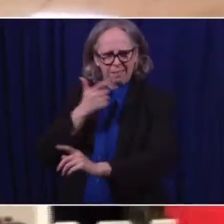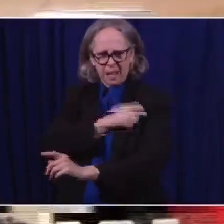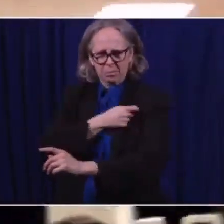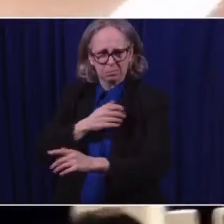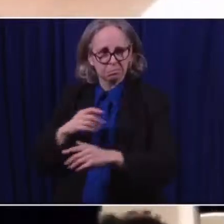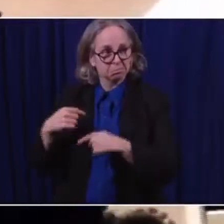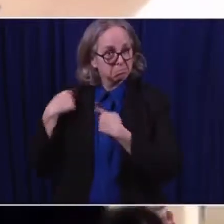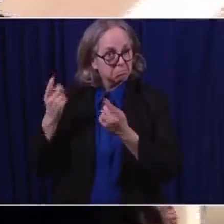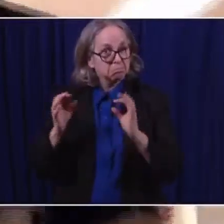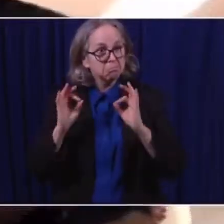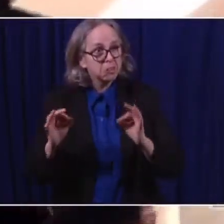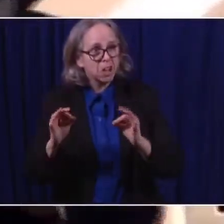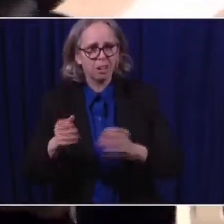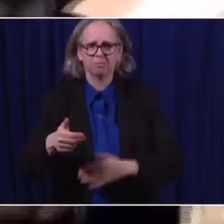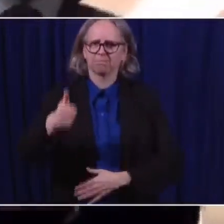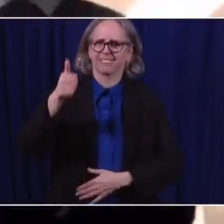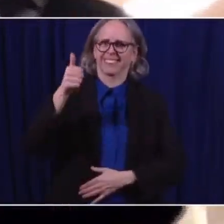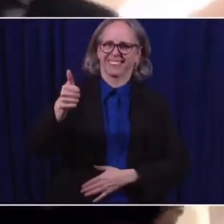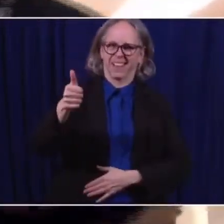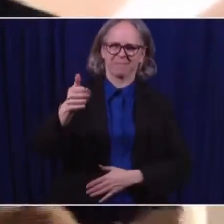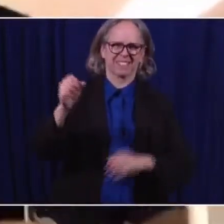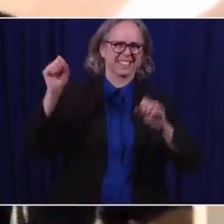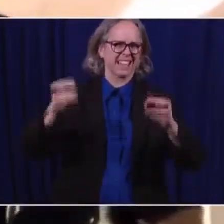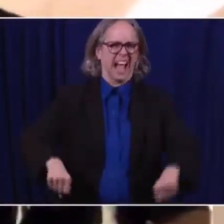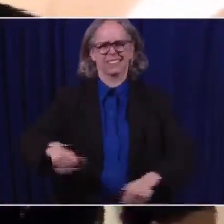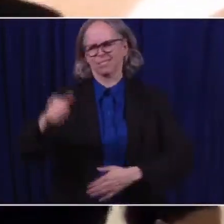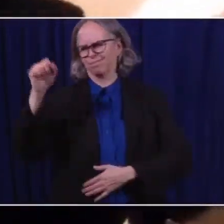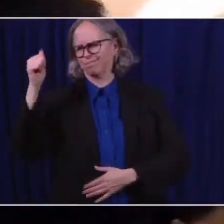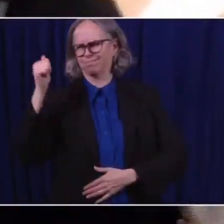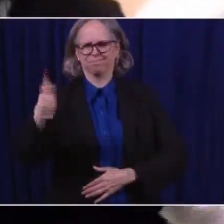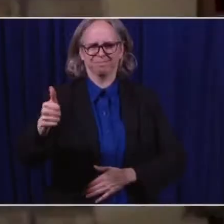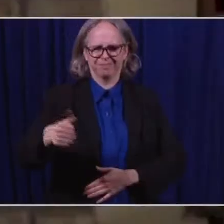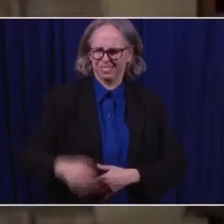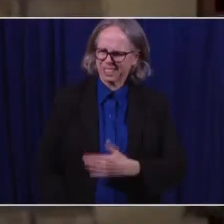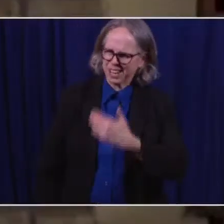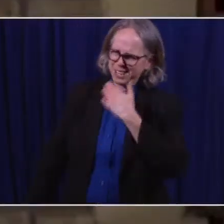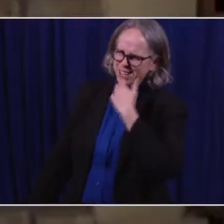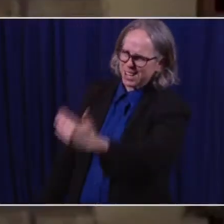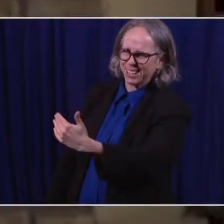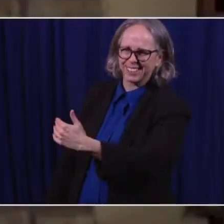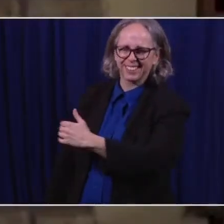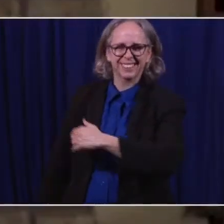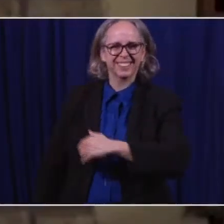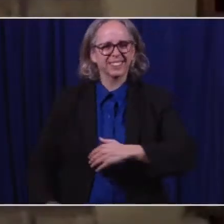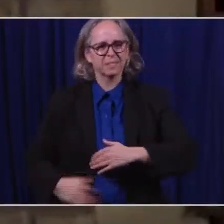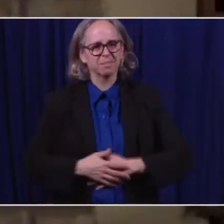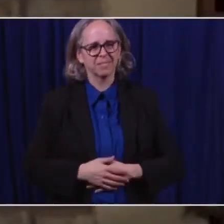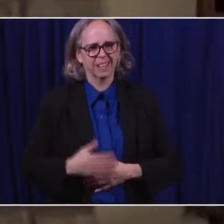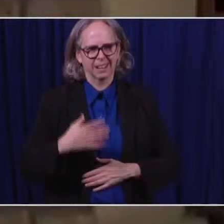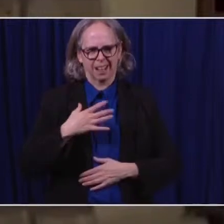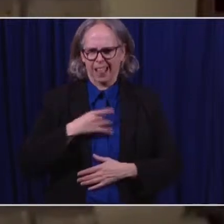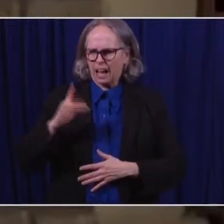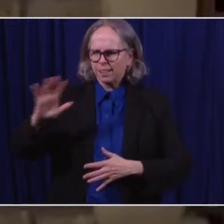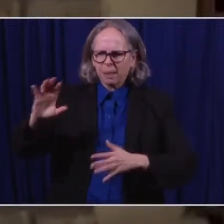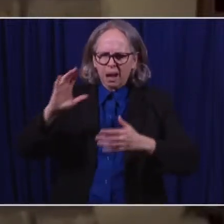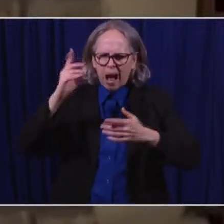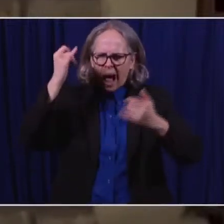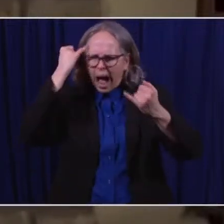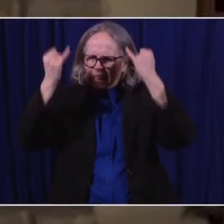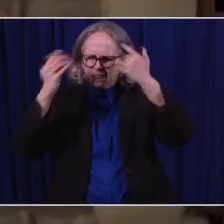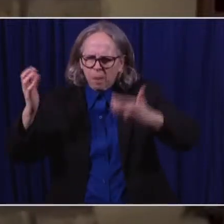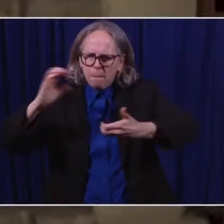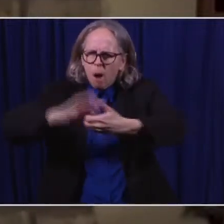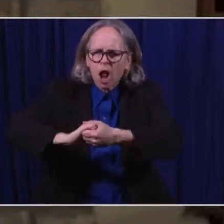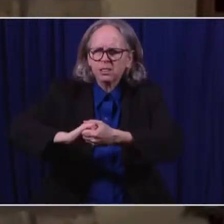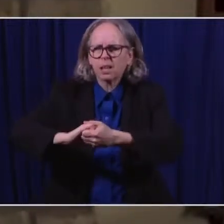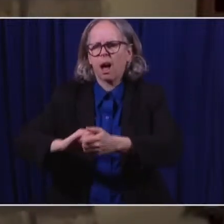Okay. Yes, Governor. very good. It's going good. All right. Well, we like the partnership. Thank you. Thanks for doing this, for everybody doing